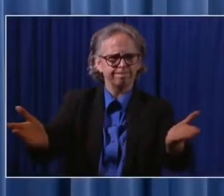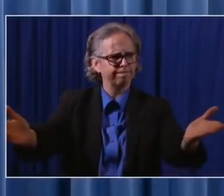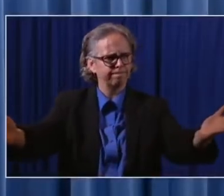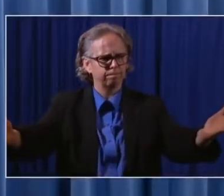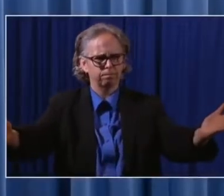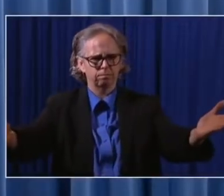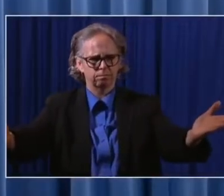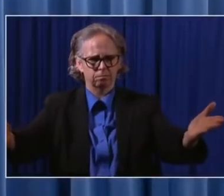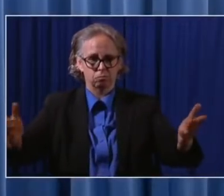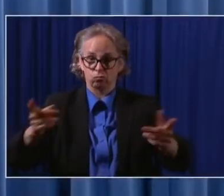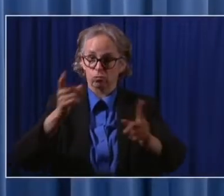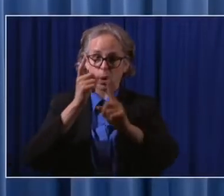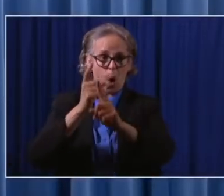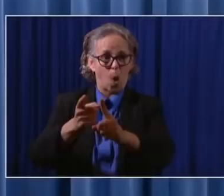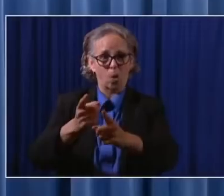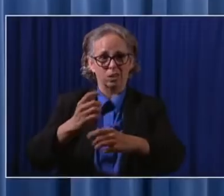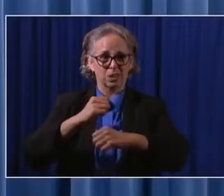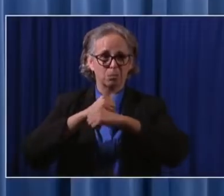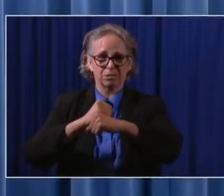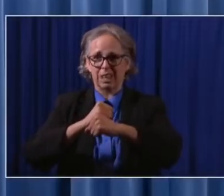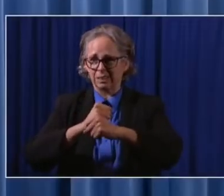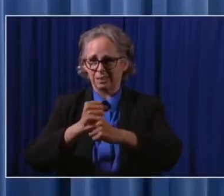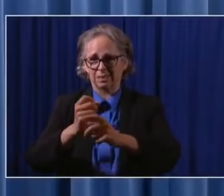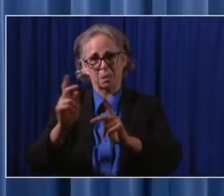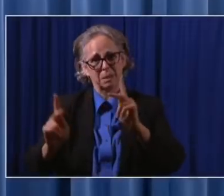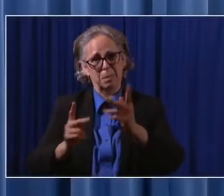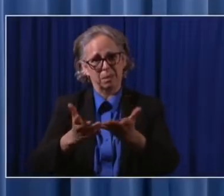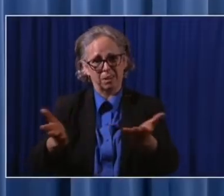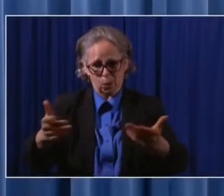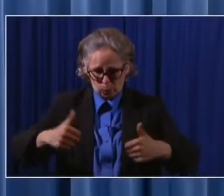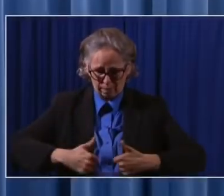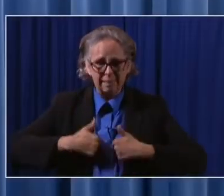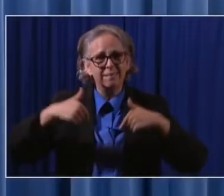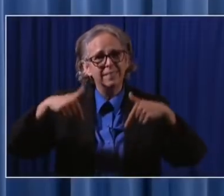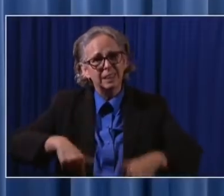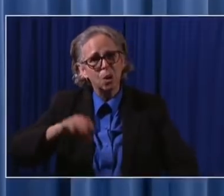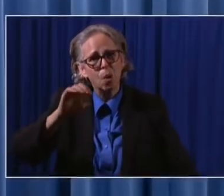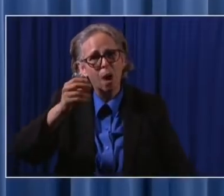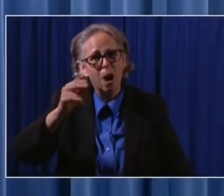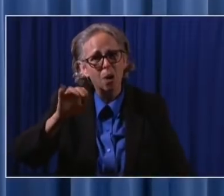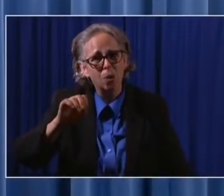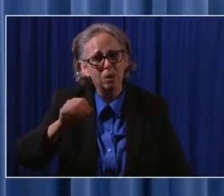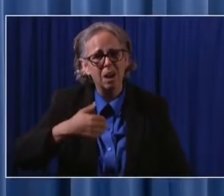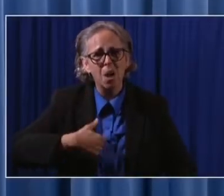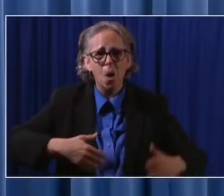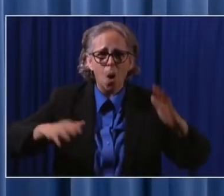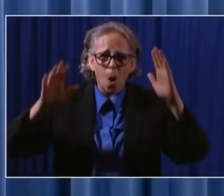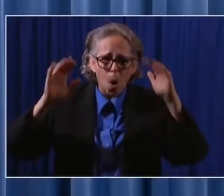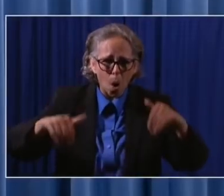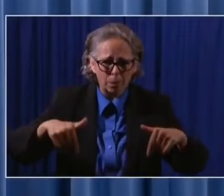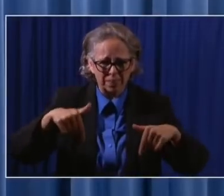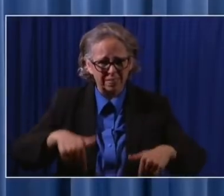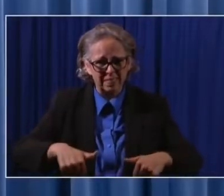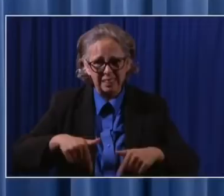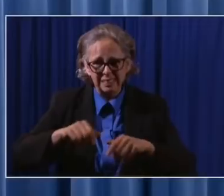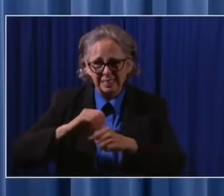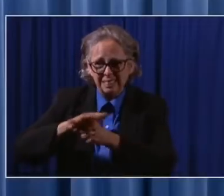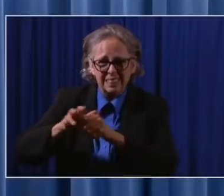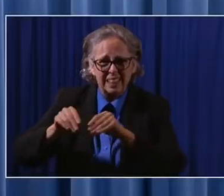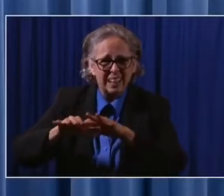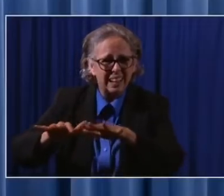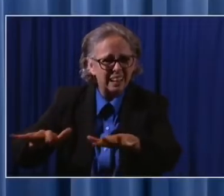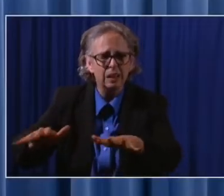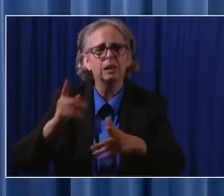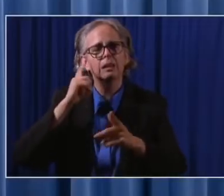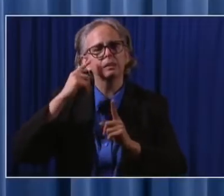fellow citizens, and it's something that we hope does not last very long. What we hope is that if we all